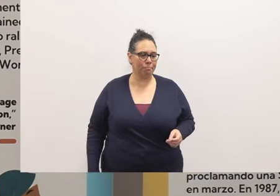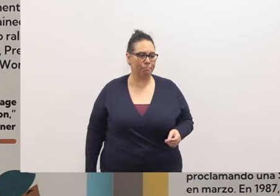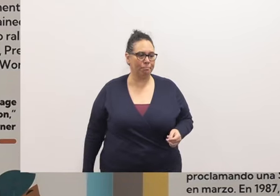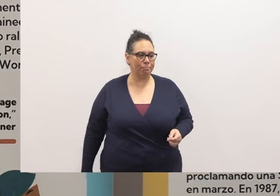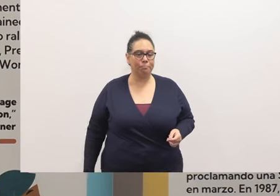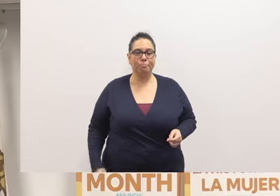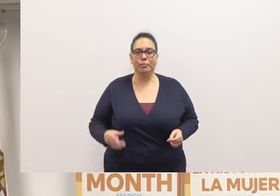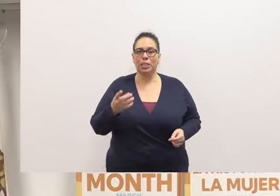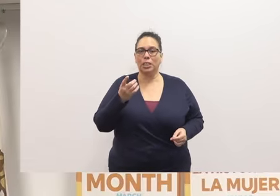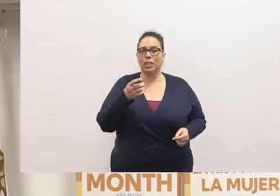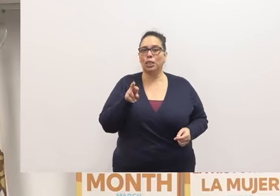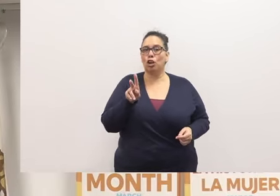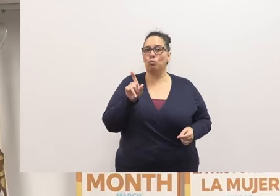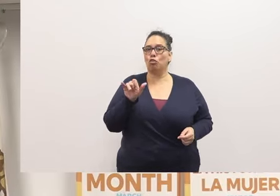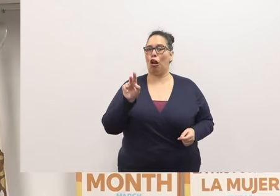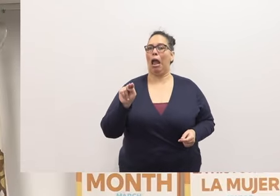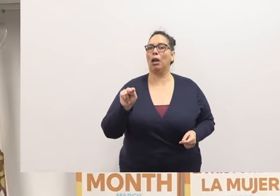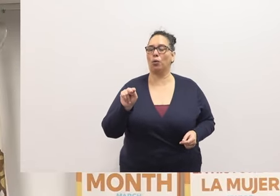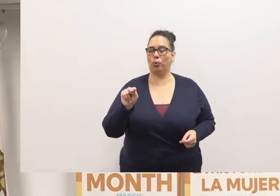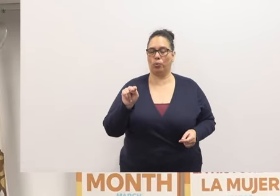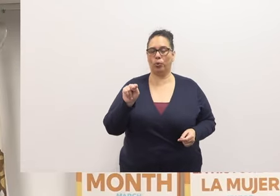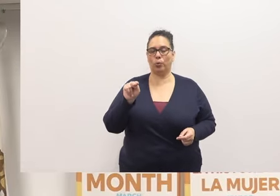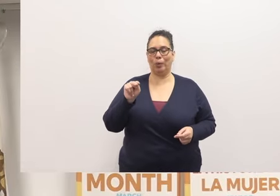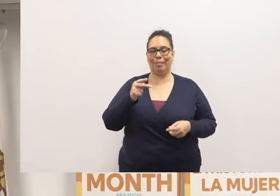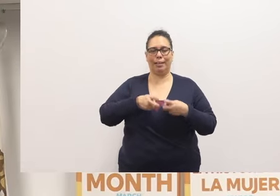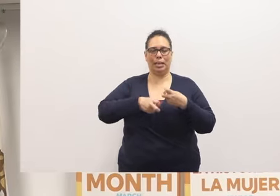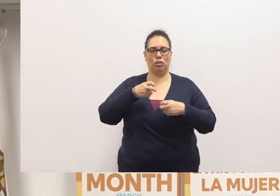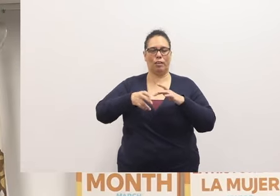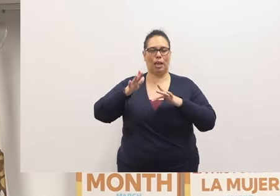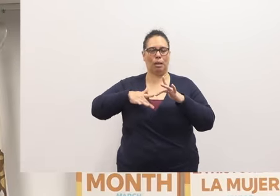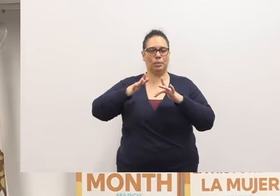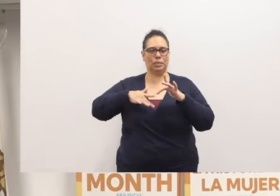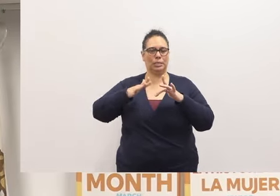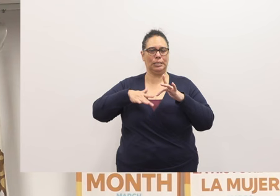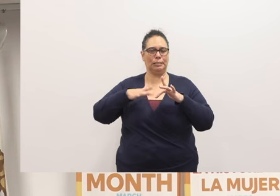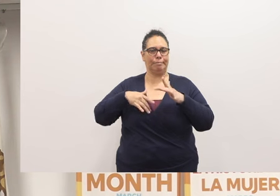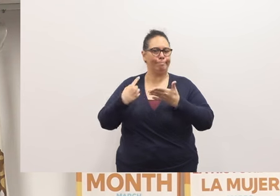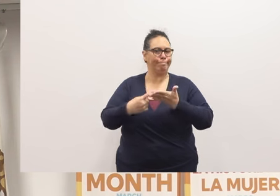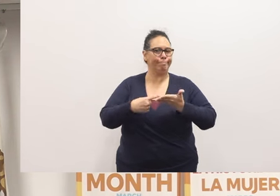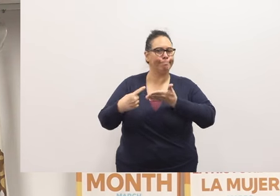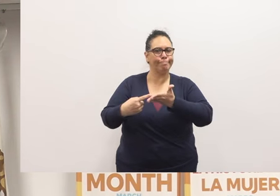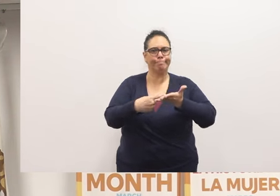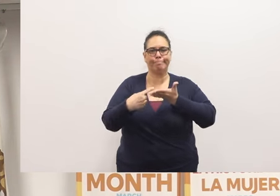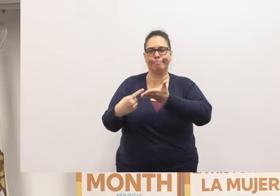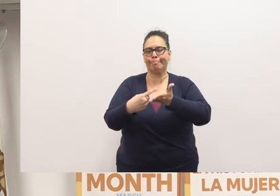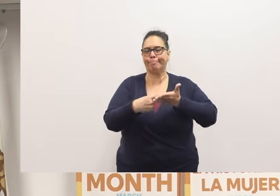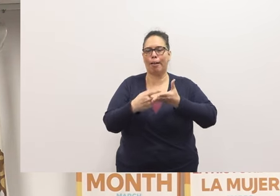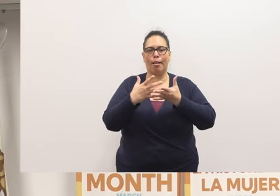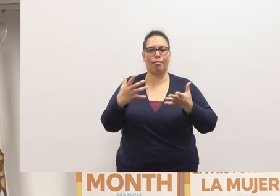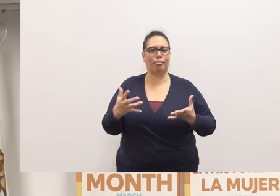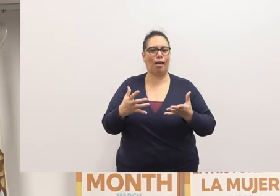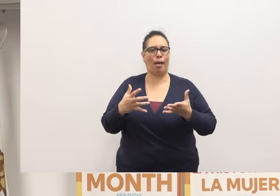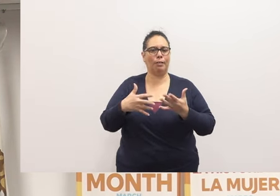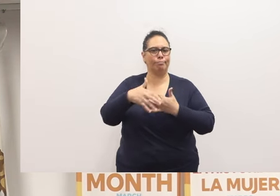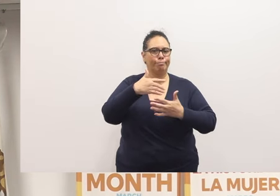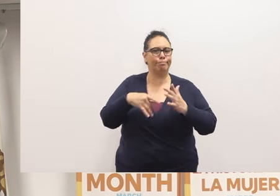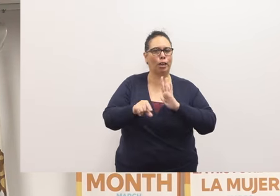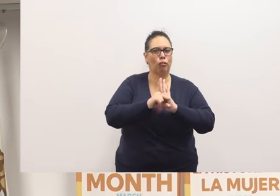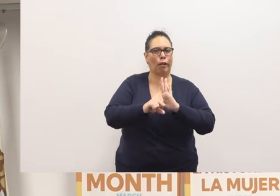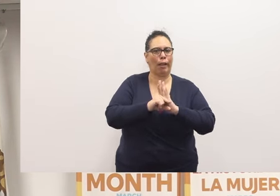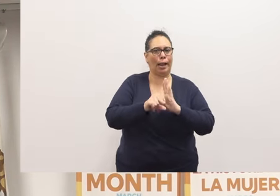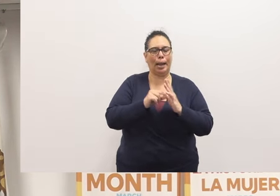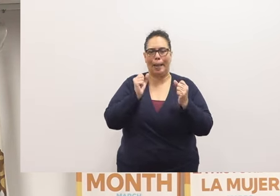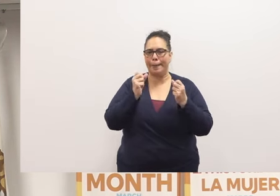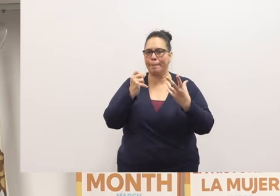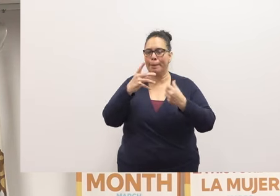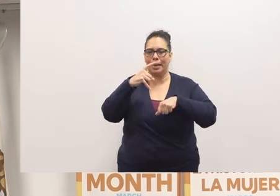Dr. Brown? The issue of absences is something that we've talked a lot about around grading, with the idea that many times